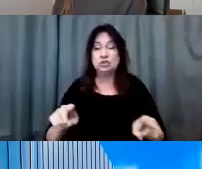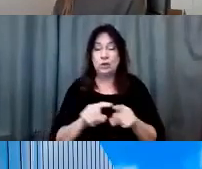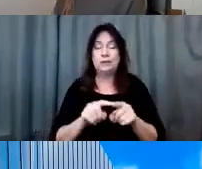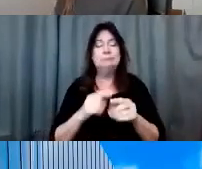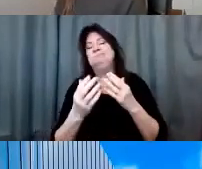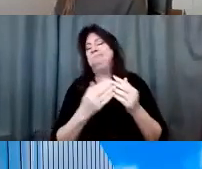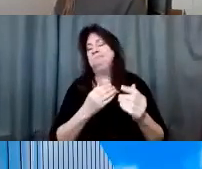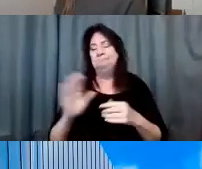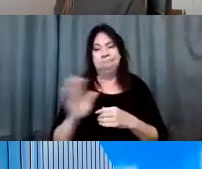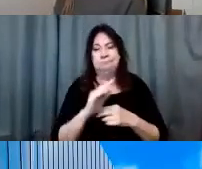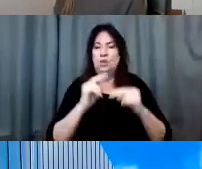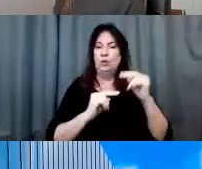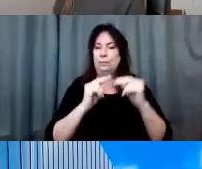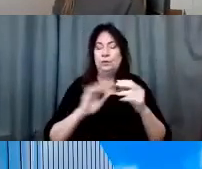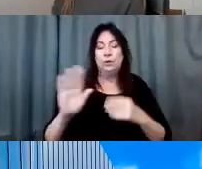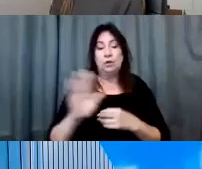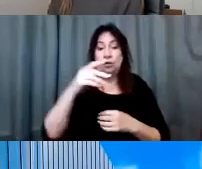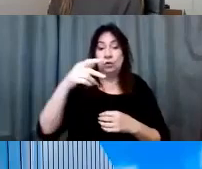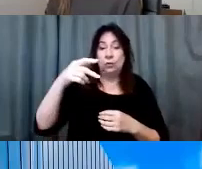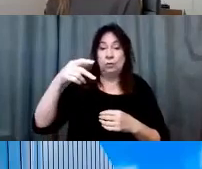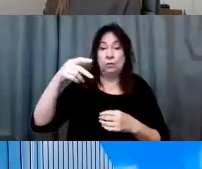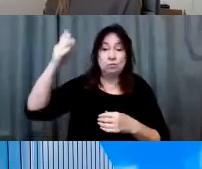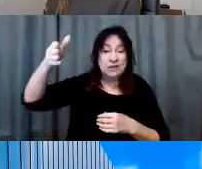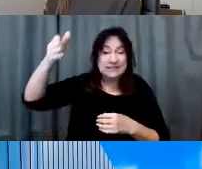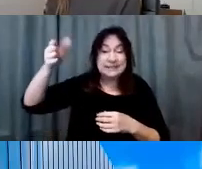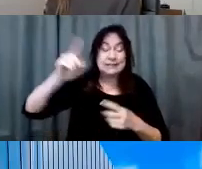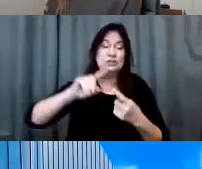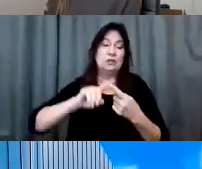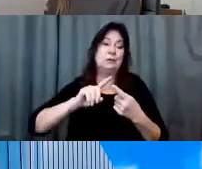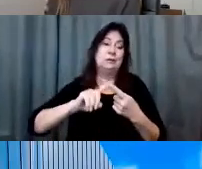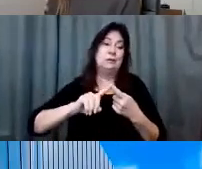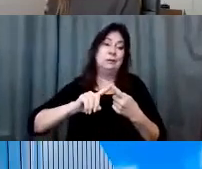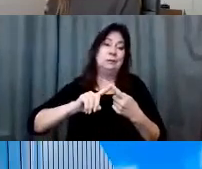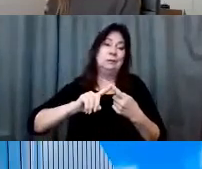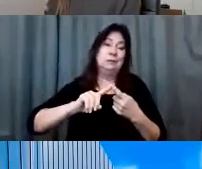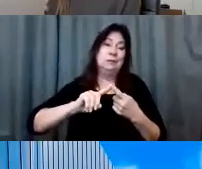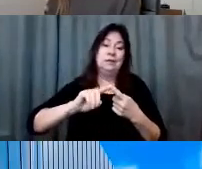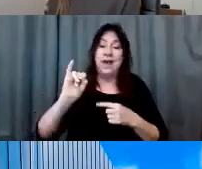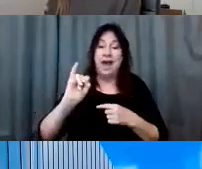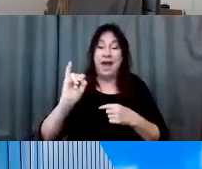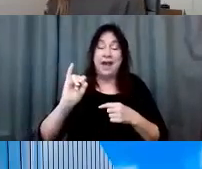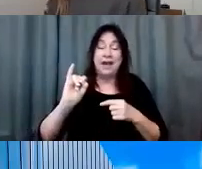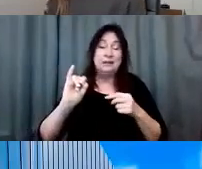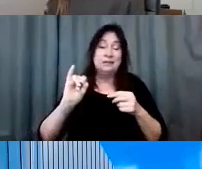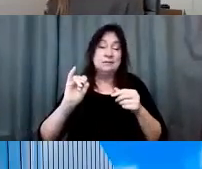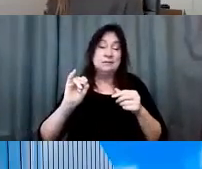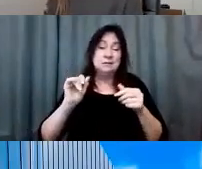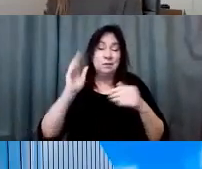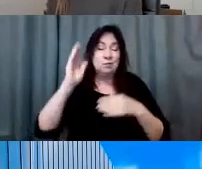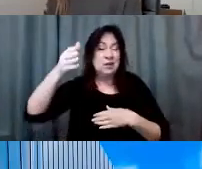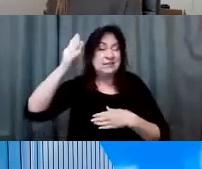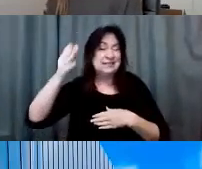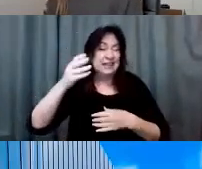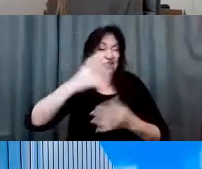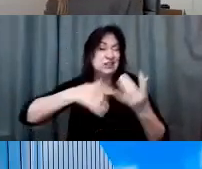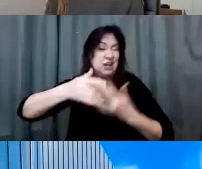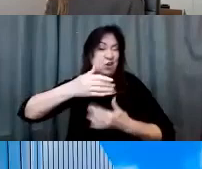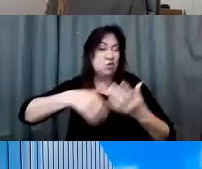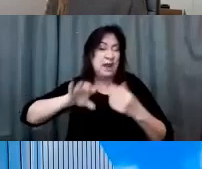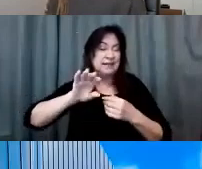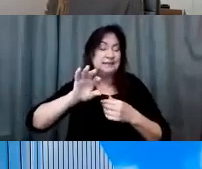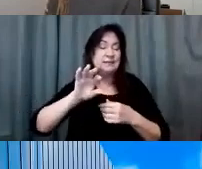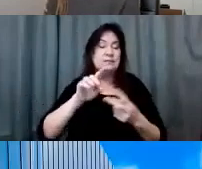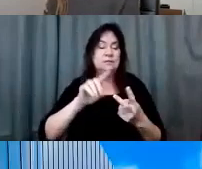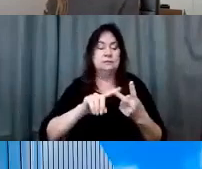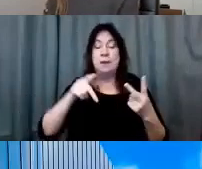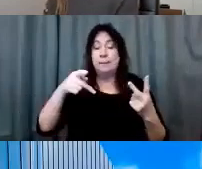where you're building your presentation, whether it be in the iPresentation interactive feature or in